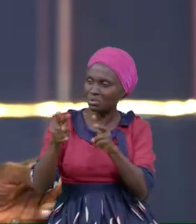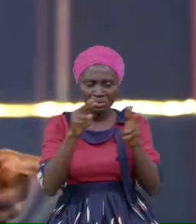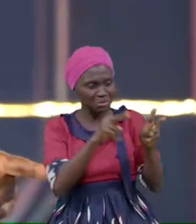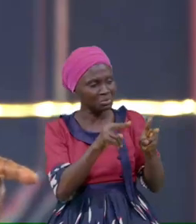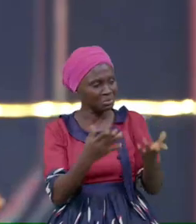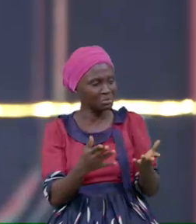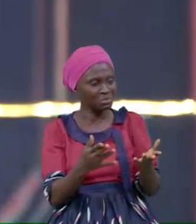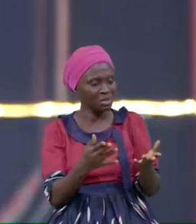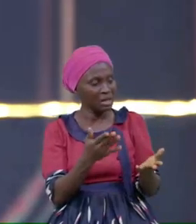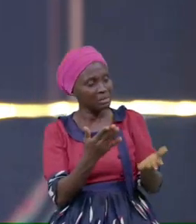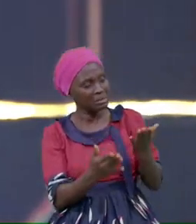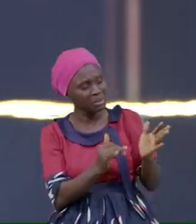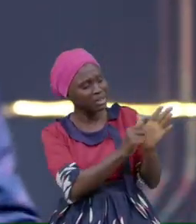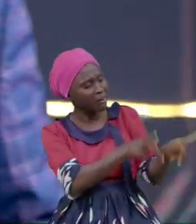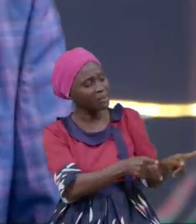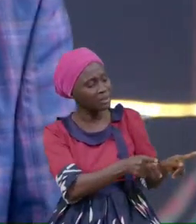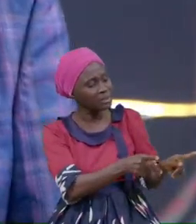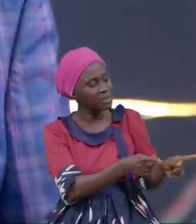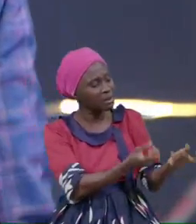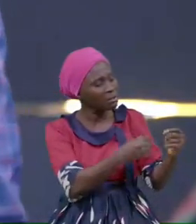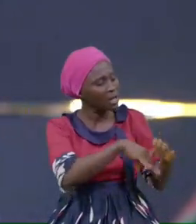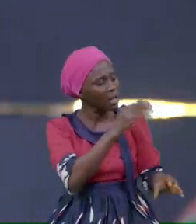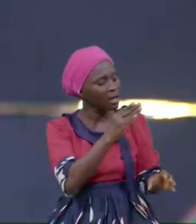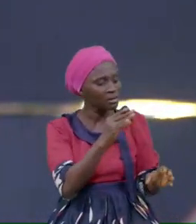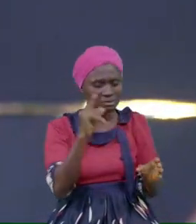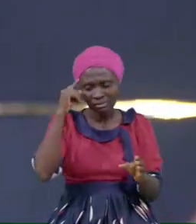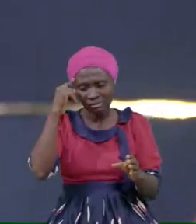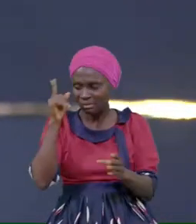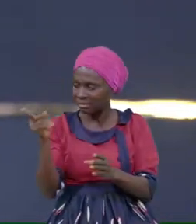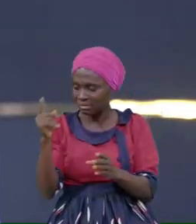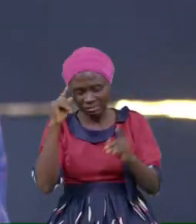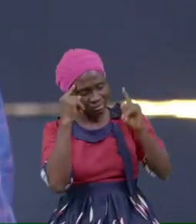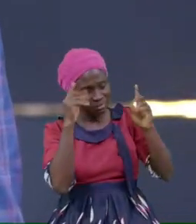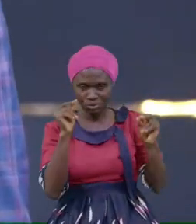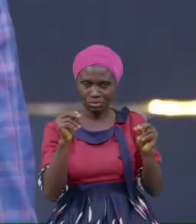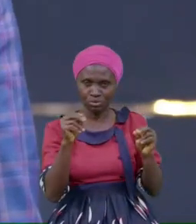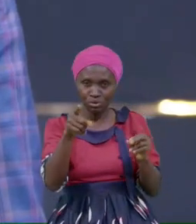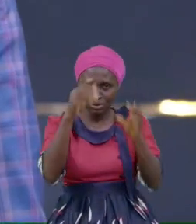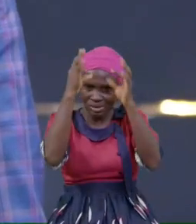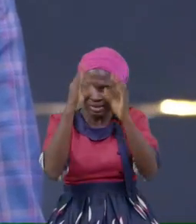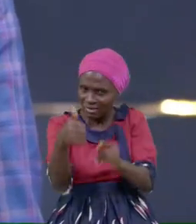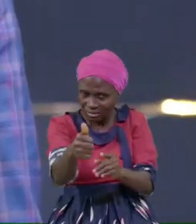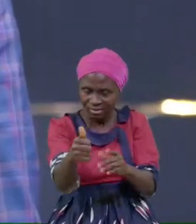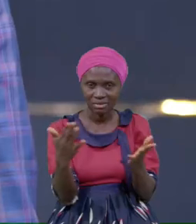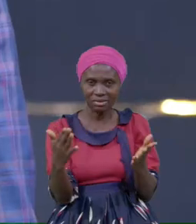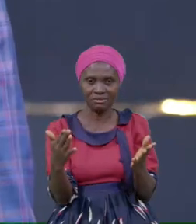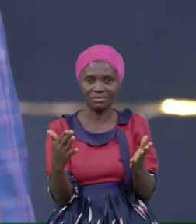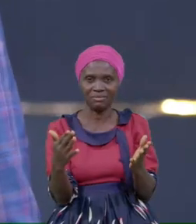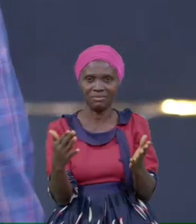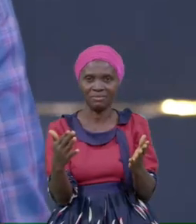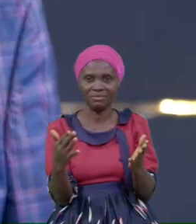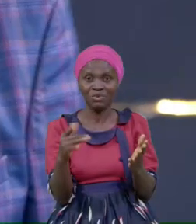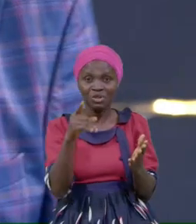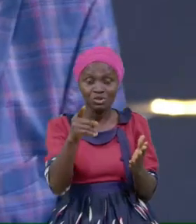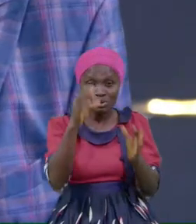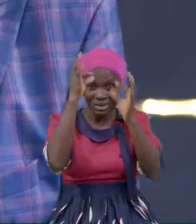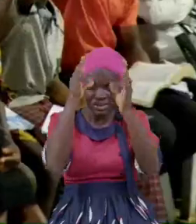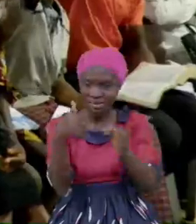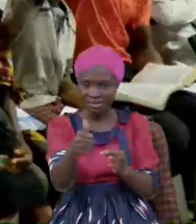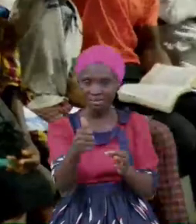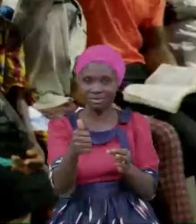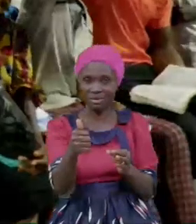out? Is he coming out? You make up your mind. Anybody there? You make up your mind. I said,